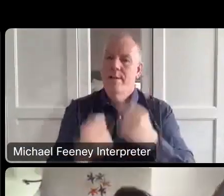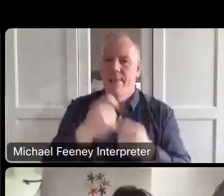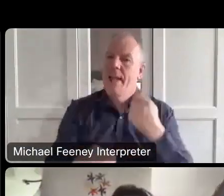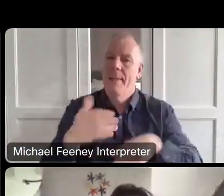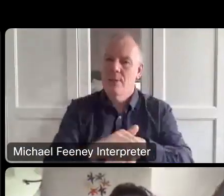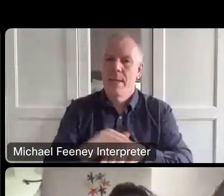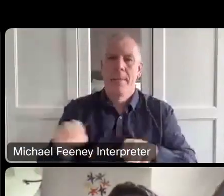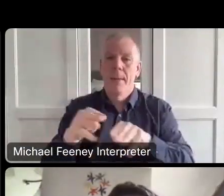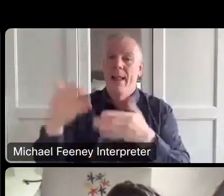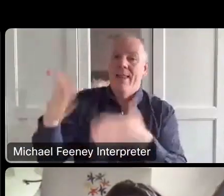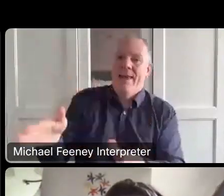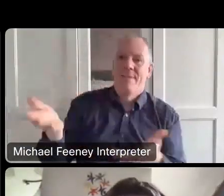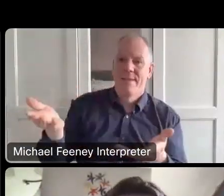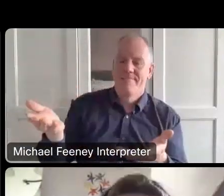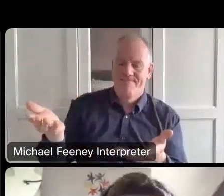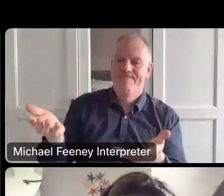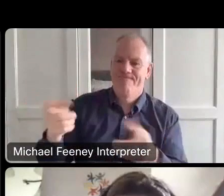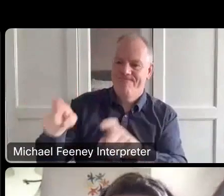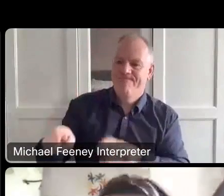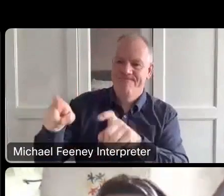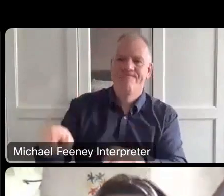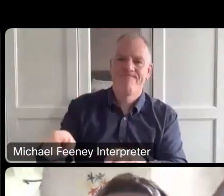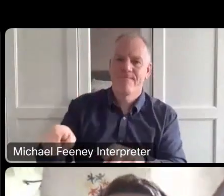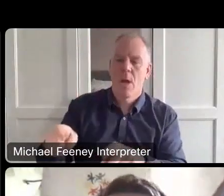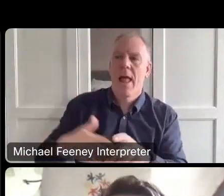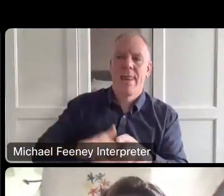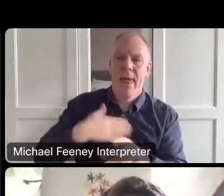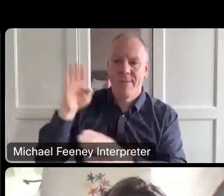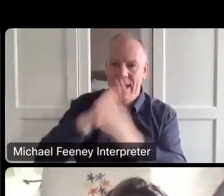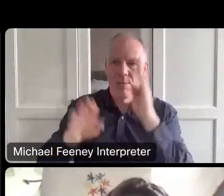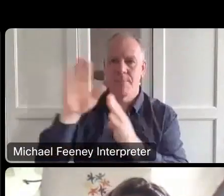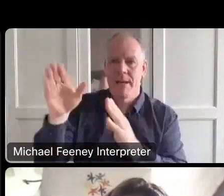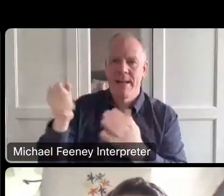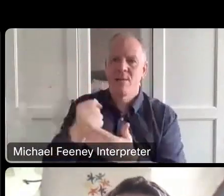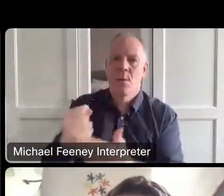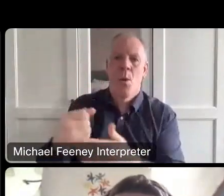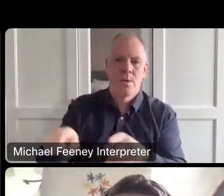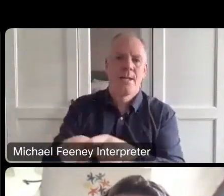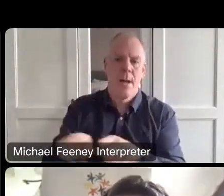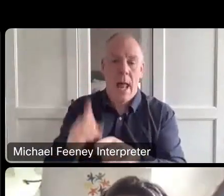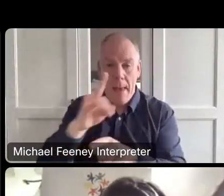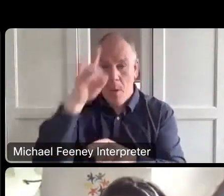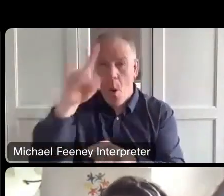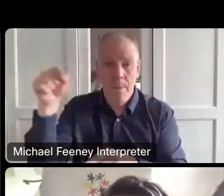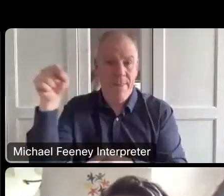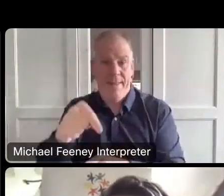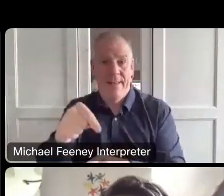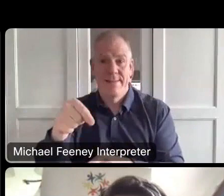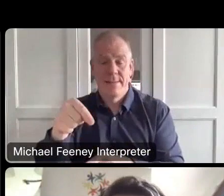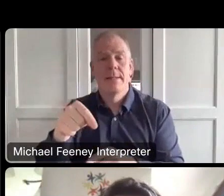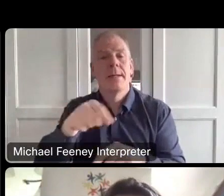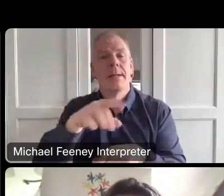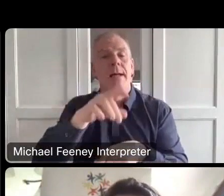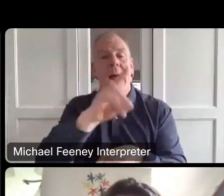who have other life-altering injuries, they also have to be supported. And I'm hoping that the